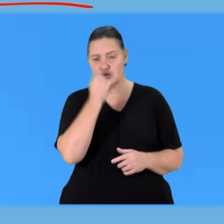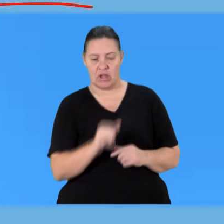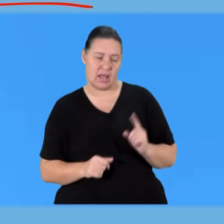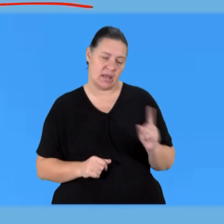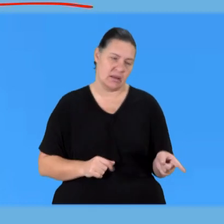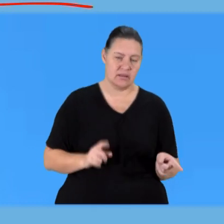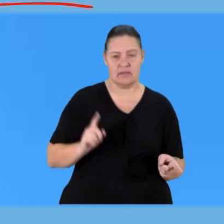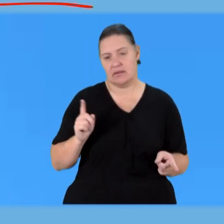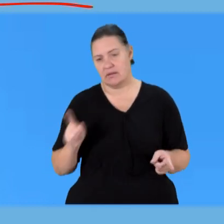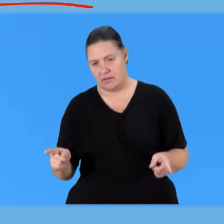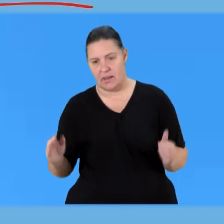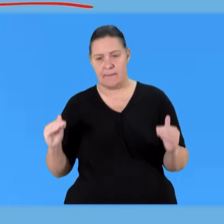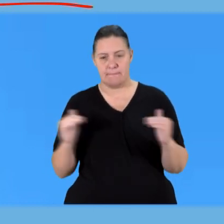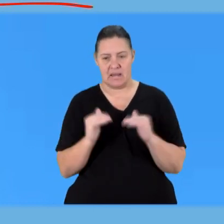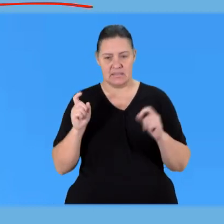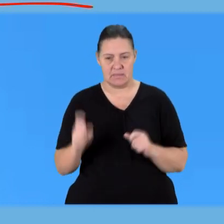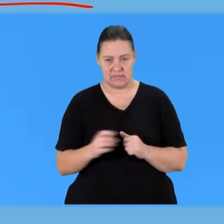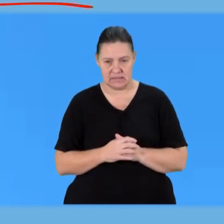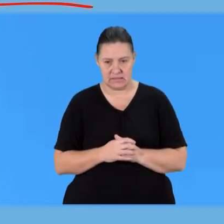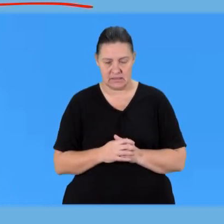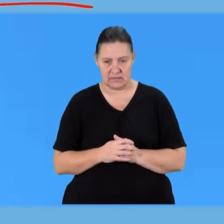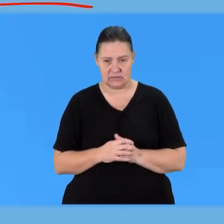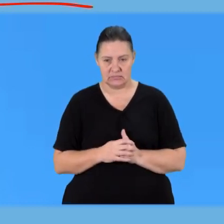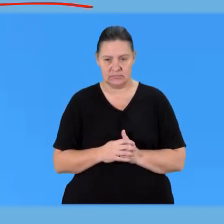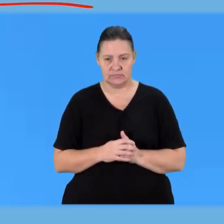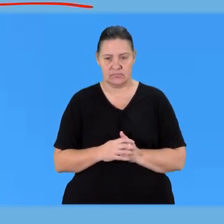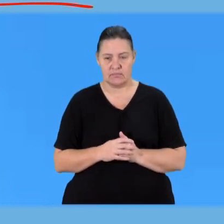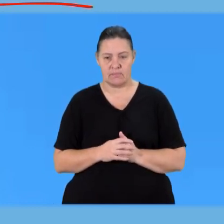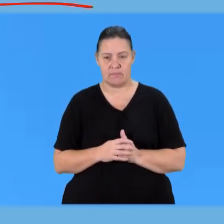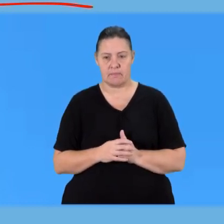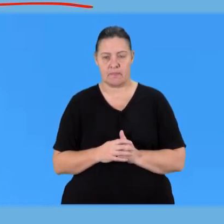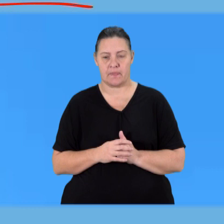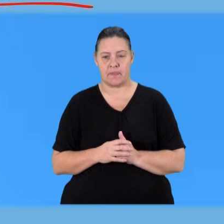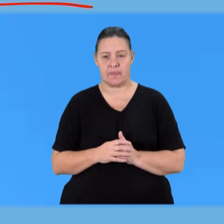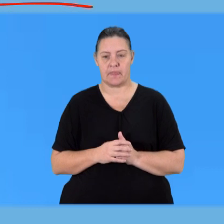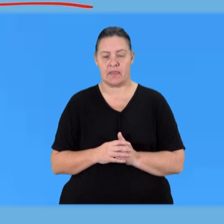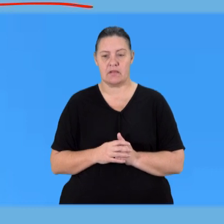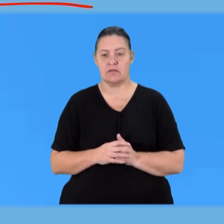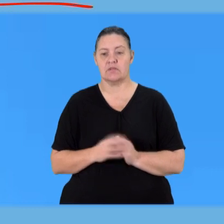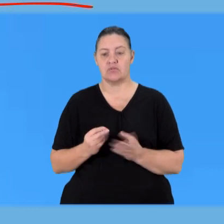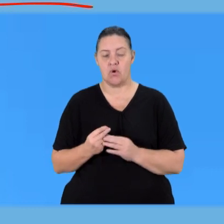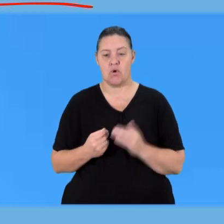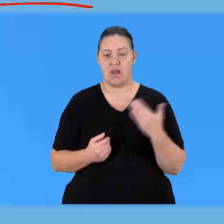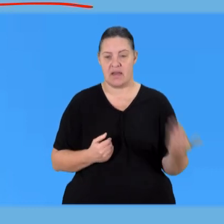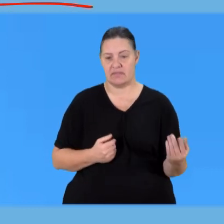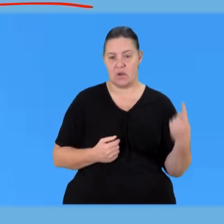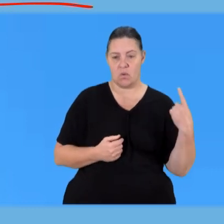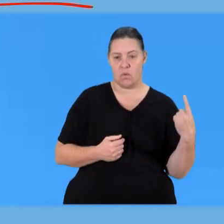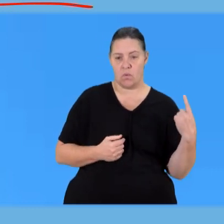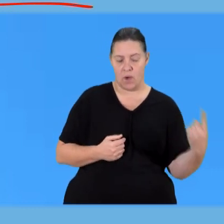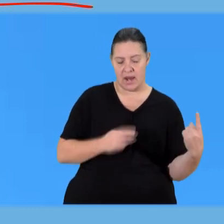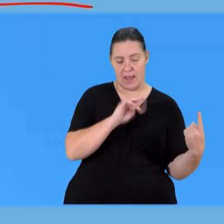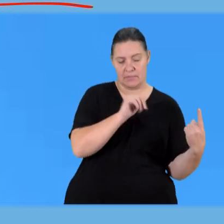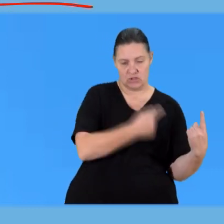again, we check the number of atoms on the left-hand side, comparing that with the number of atoms on the right-hand side. So on the left-hand side, we have